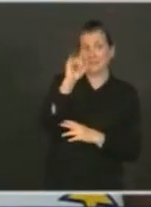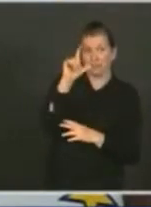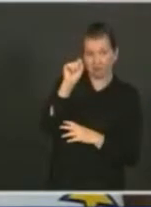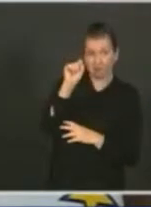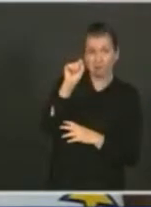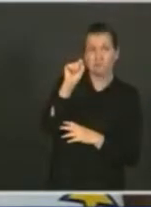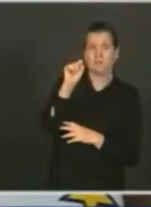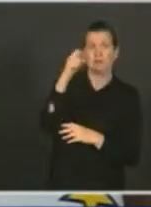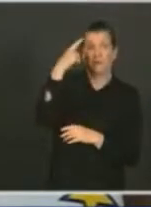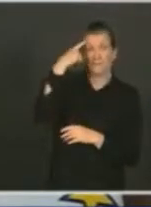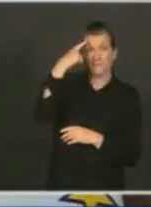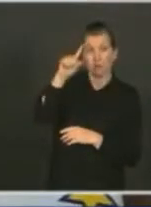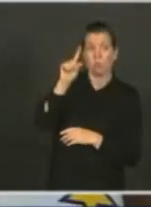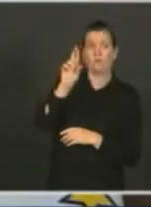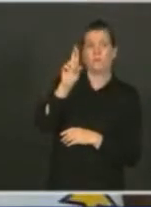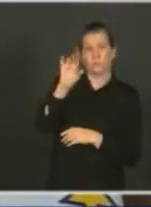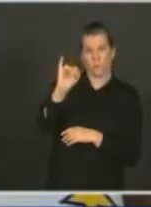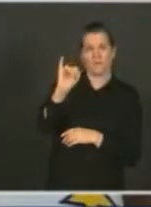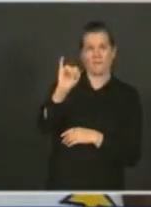skillsforri.com, please go ahead and sign up.